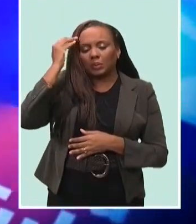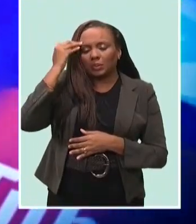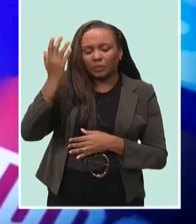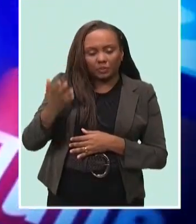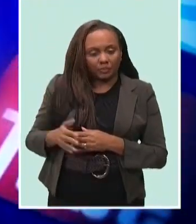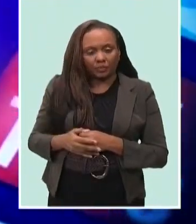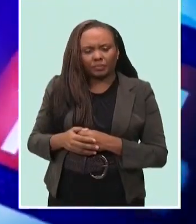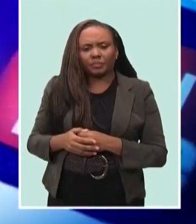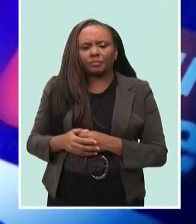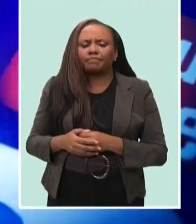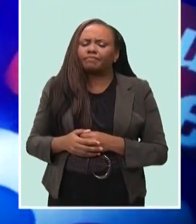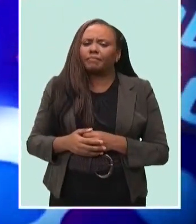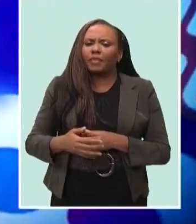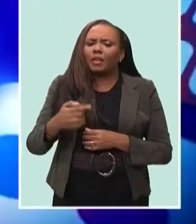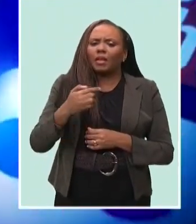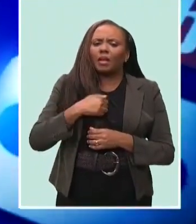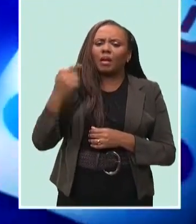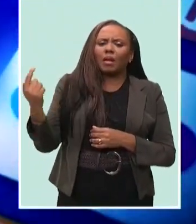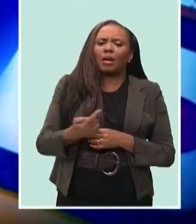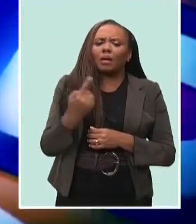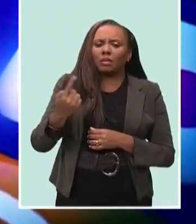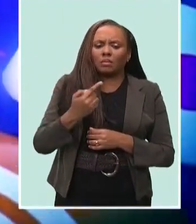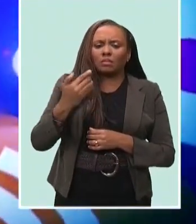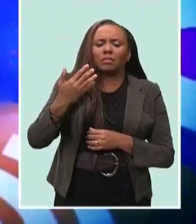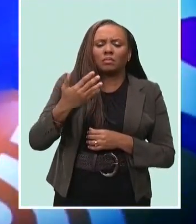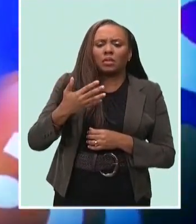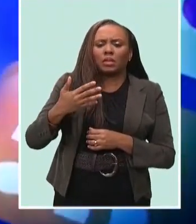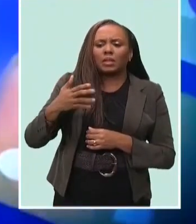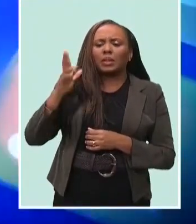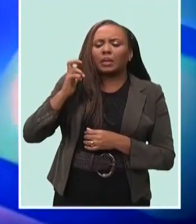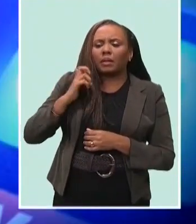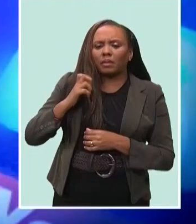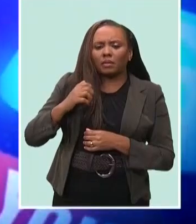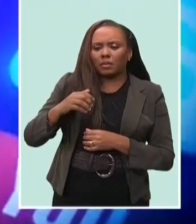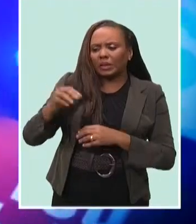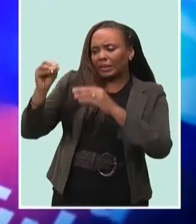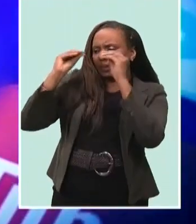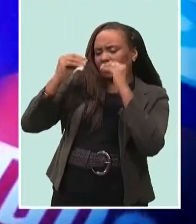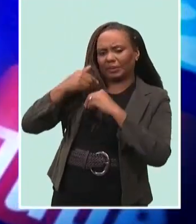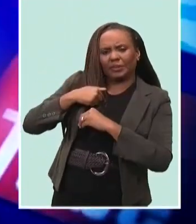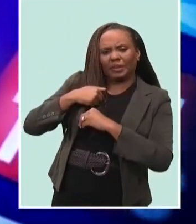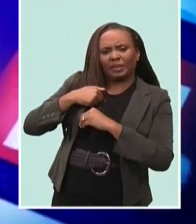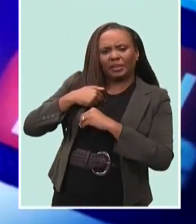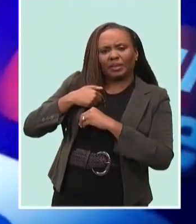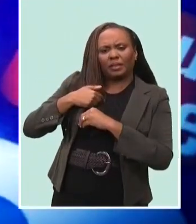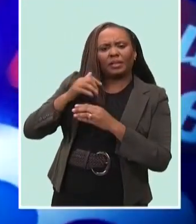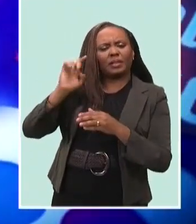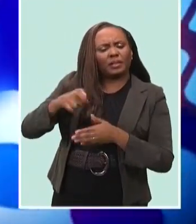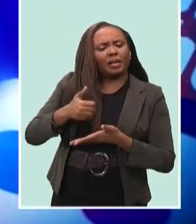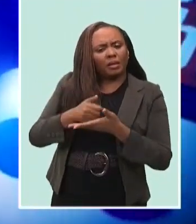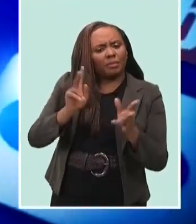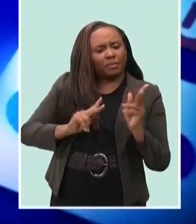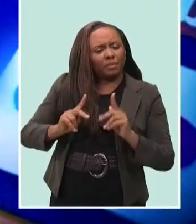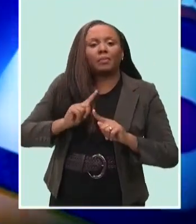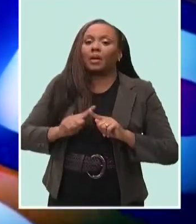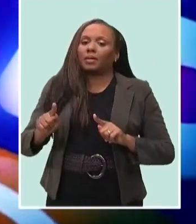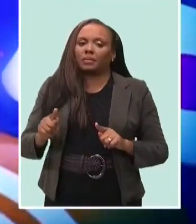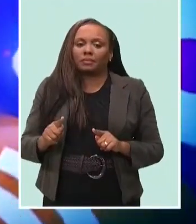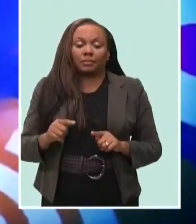Now, I've always been taught that it's a good thing to lend a helping hand to those in need. But take a listen to this next story. It shows